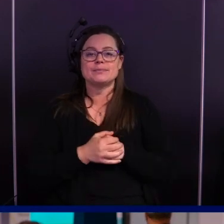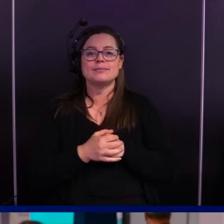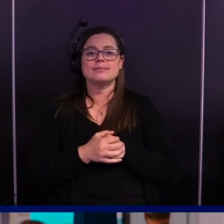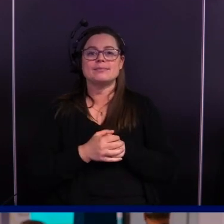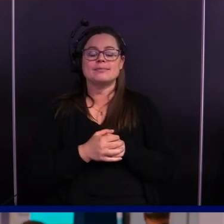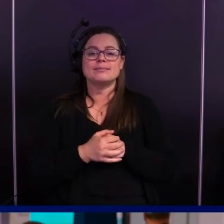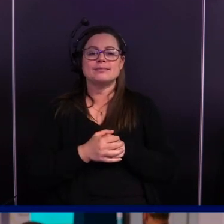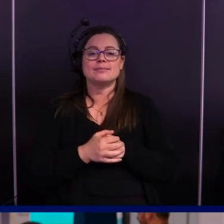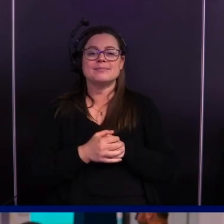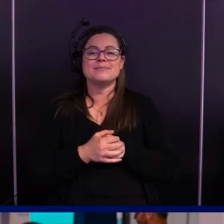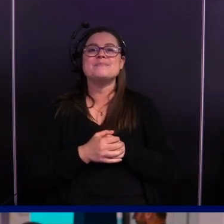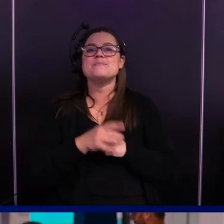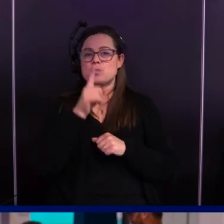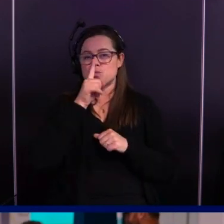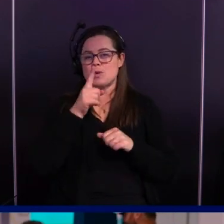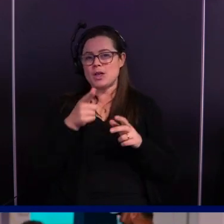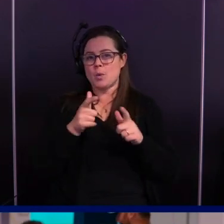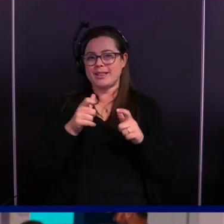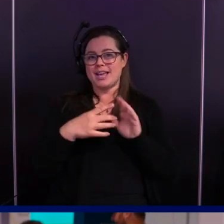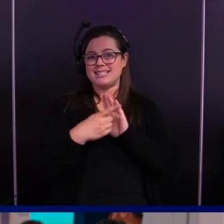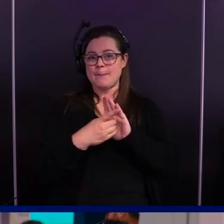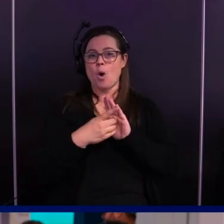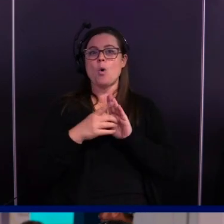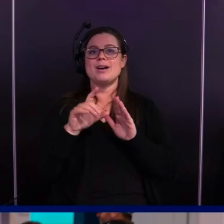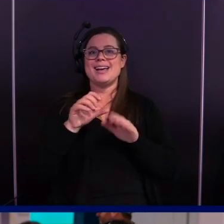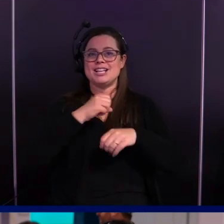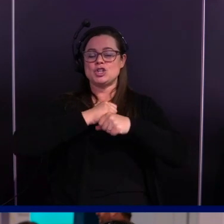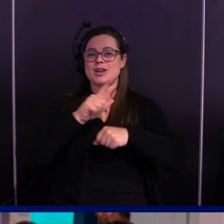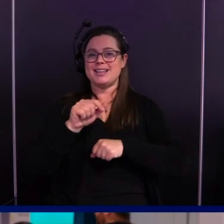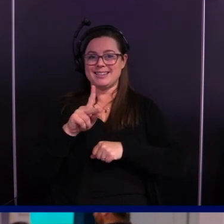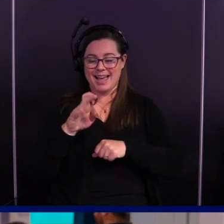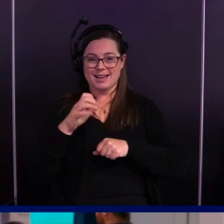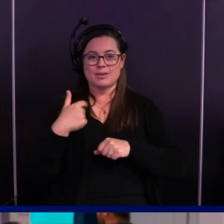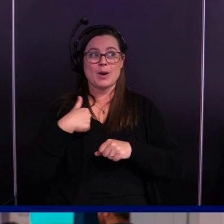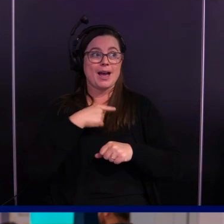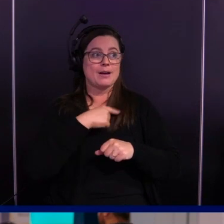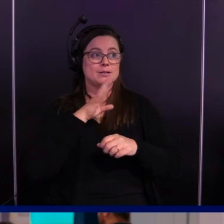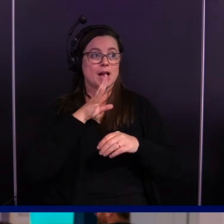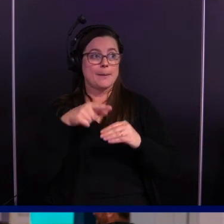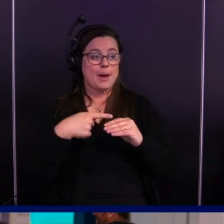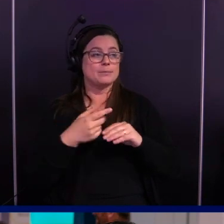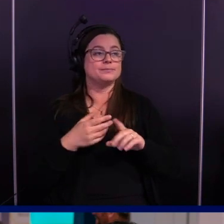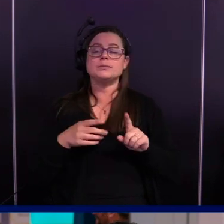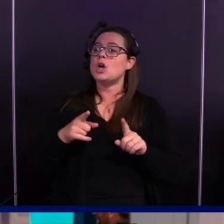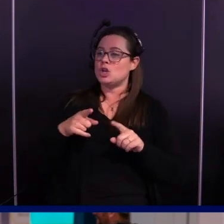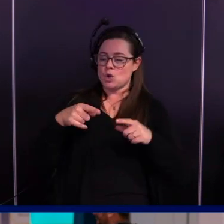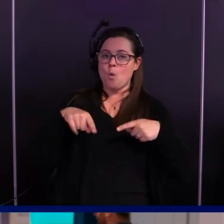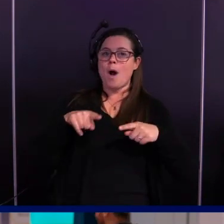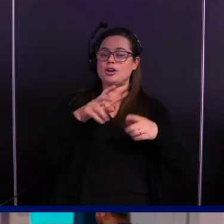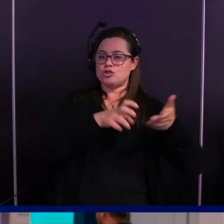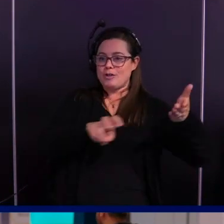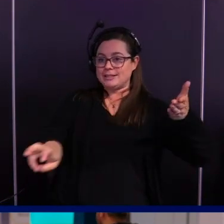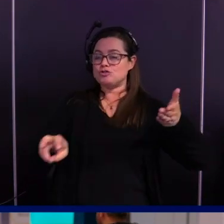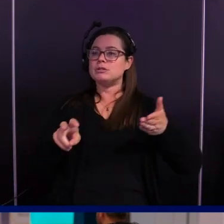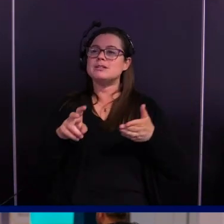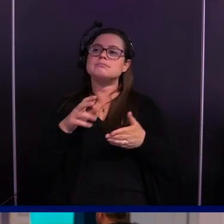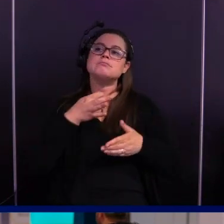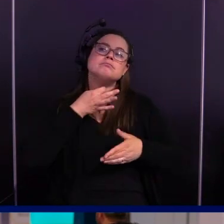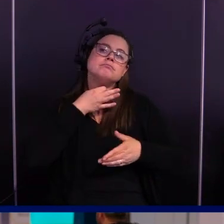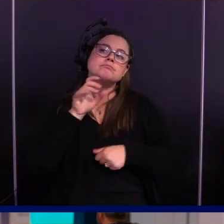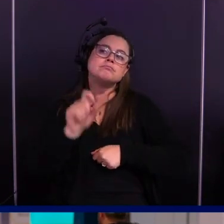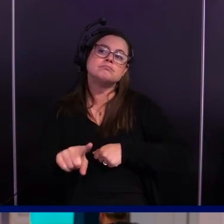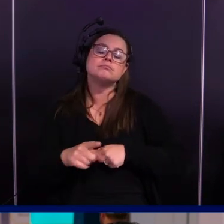Lake console. I'll show you a few things. Sure. Whatever I talked about it. While you're moving over, just curious,